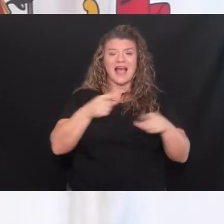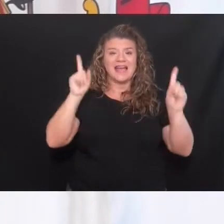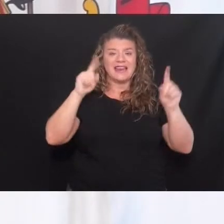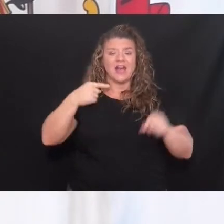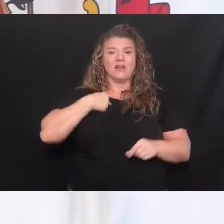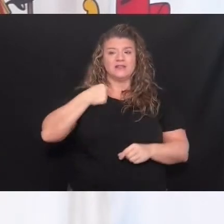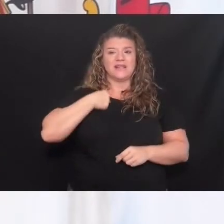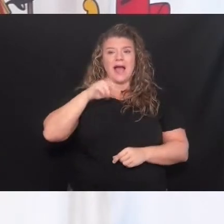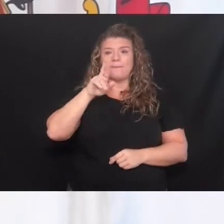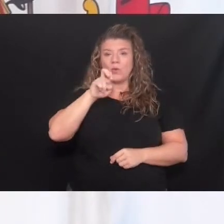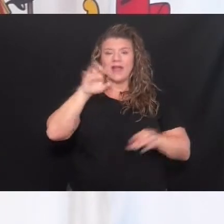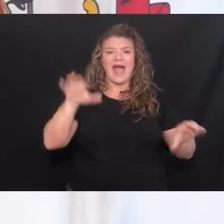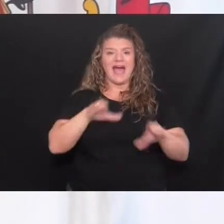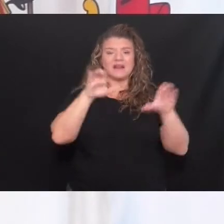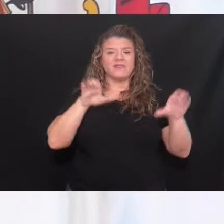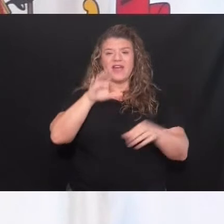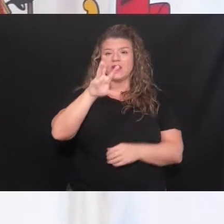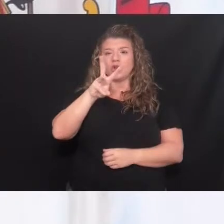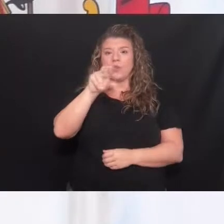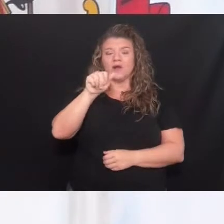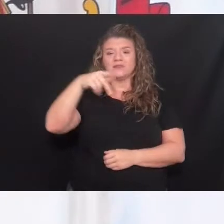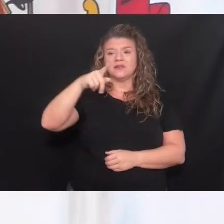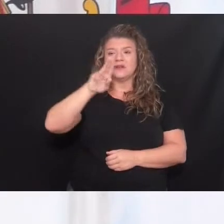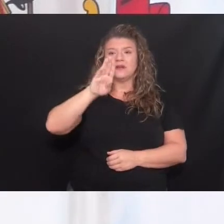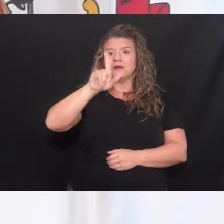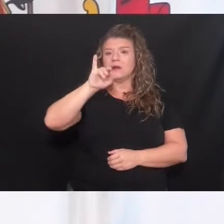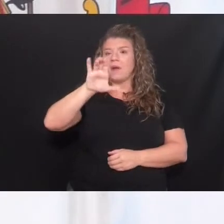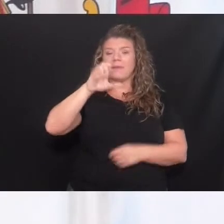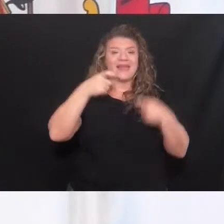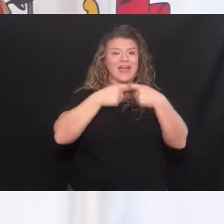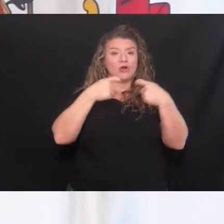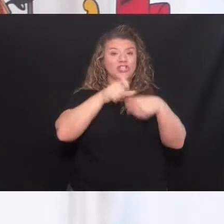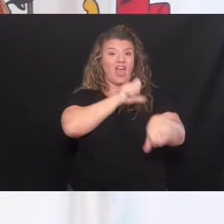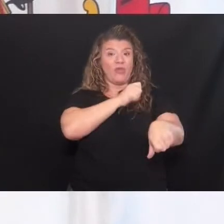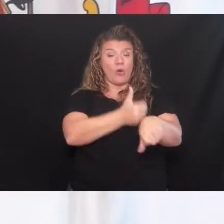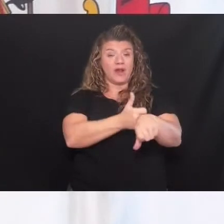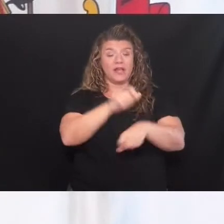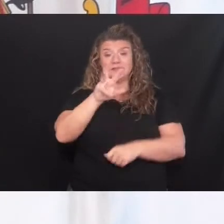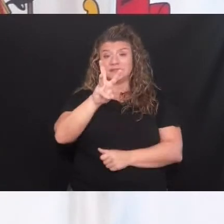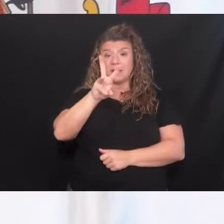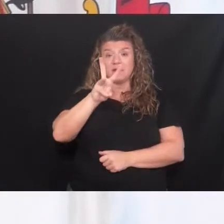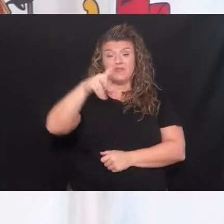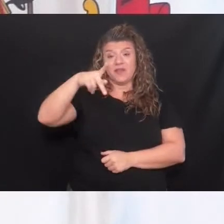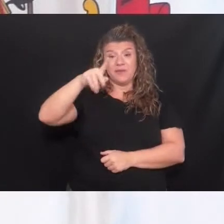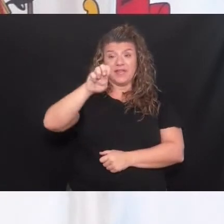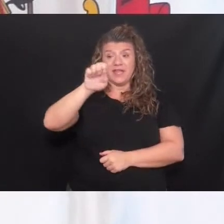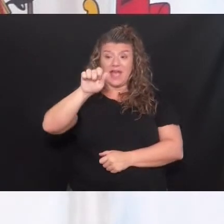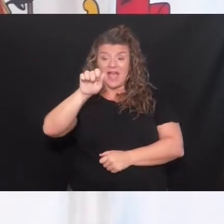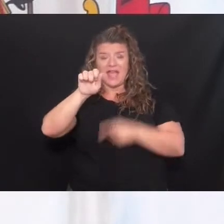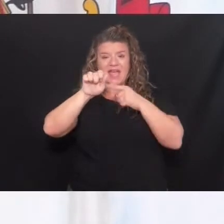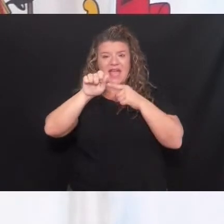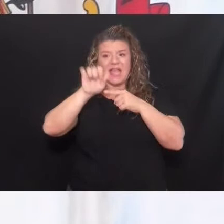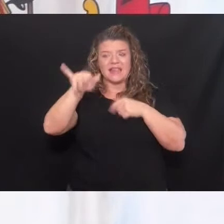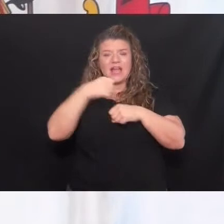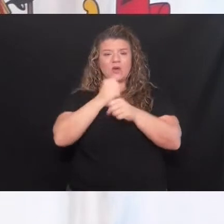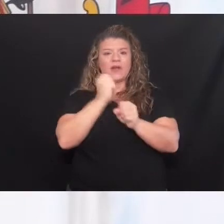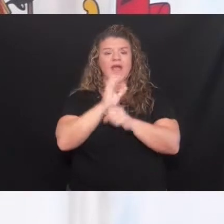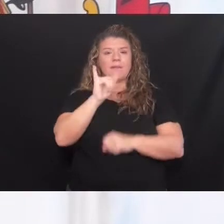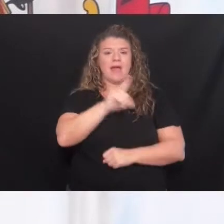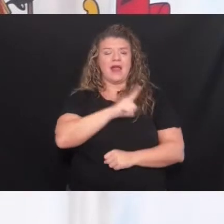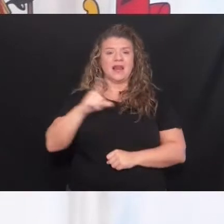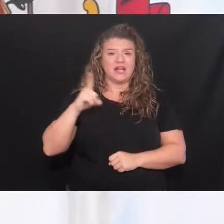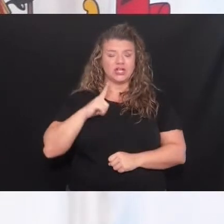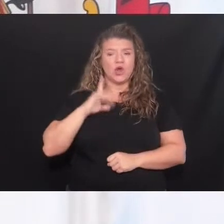officially reactivating the West Virginia Public Energy Authority. The WVPEA was created by the legislature